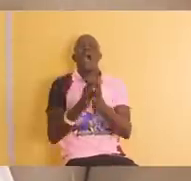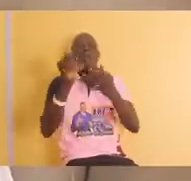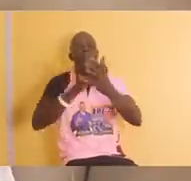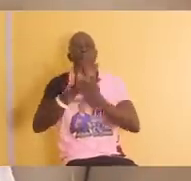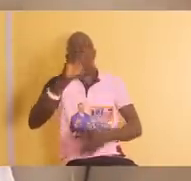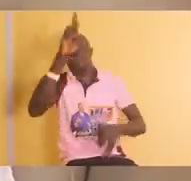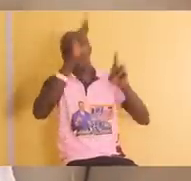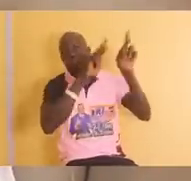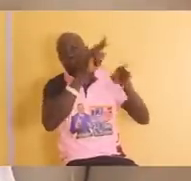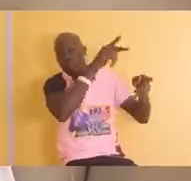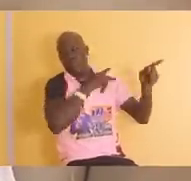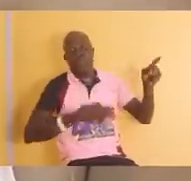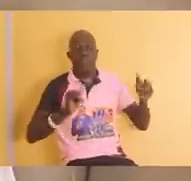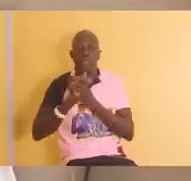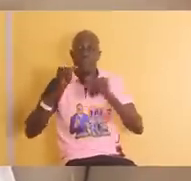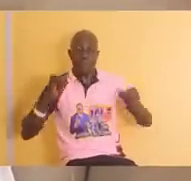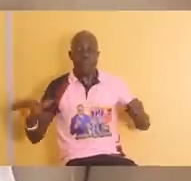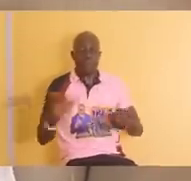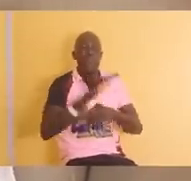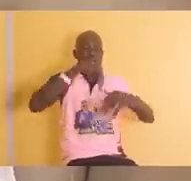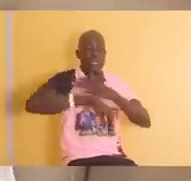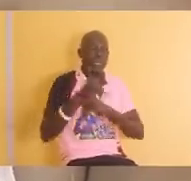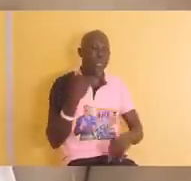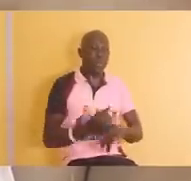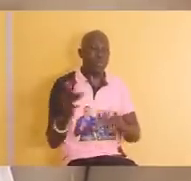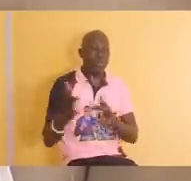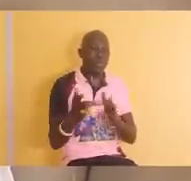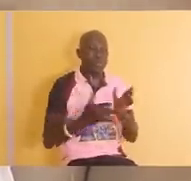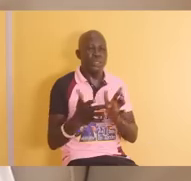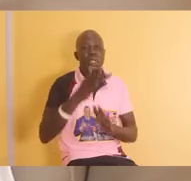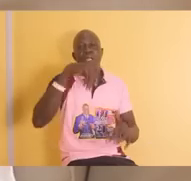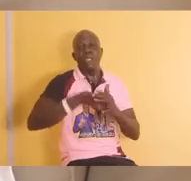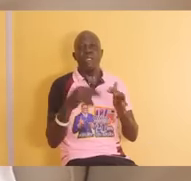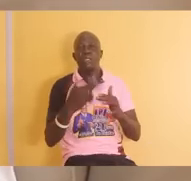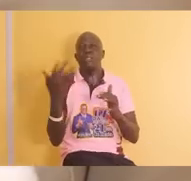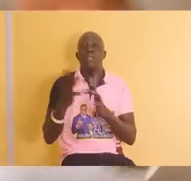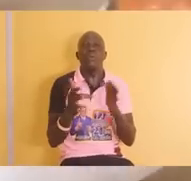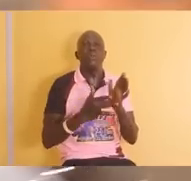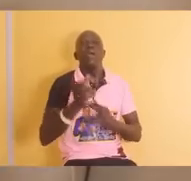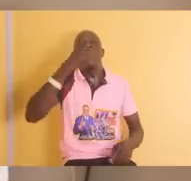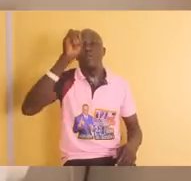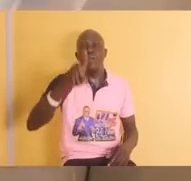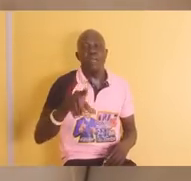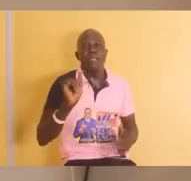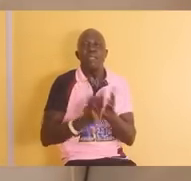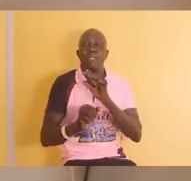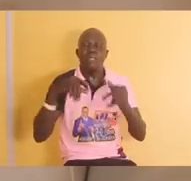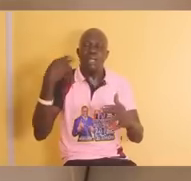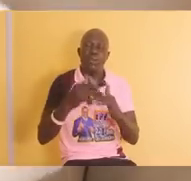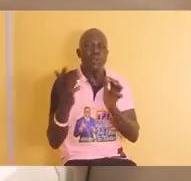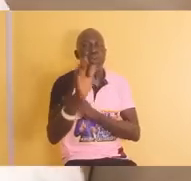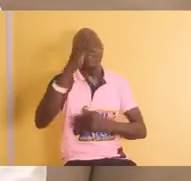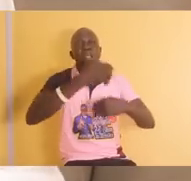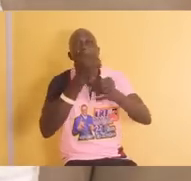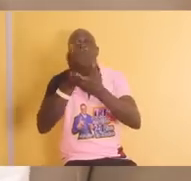ba le lo o ma ni agbara e gege uda ma se fi twara ba no ja bo pala se ni ni o ko lu ato da